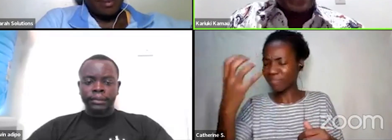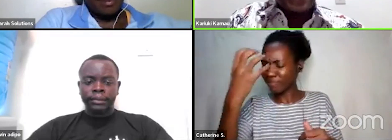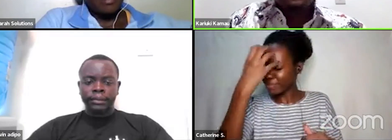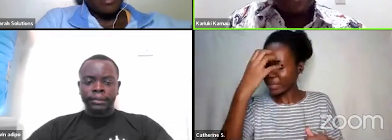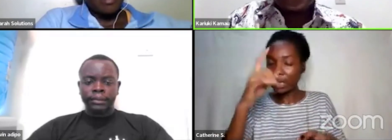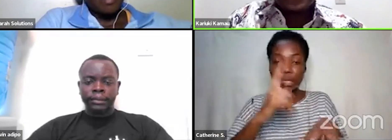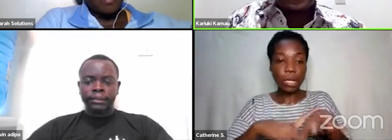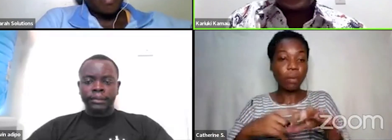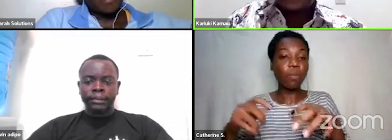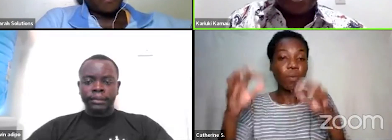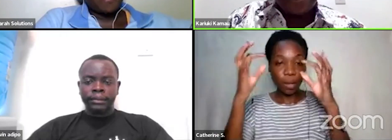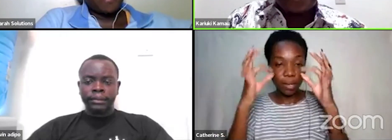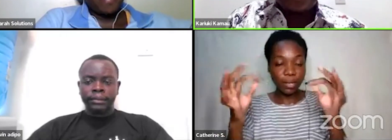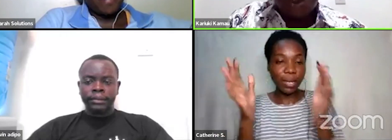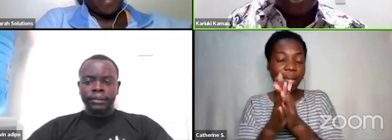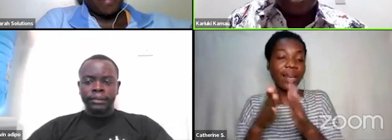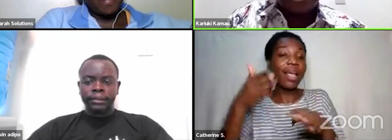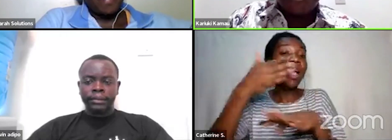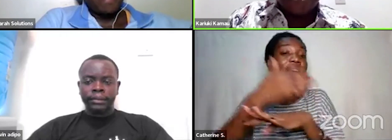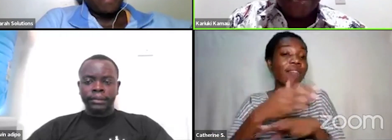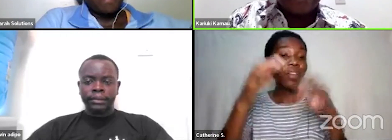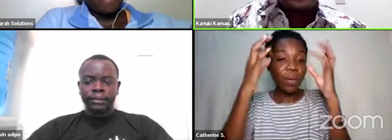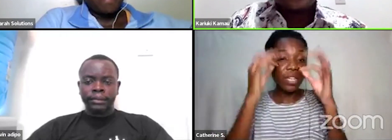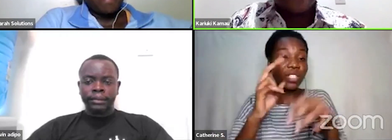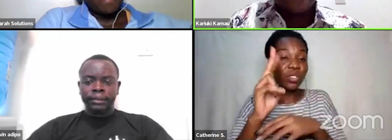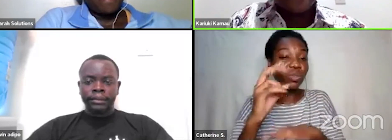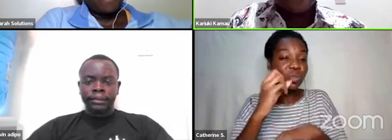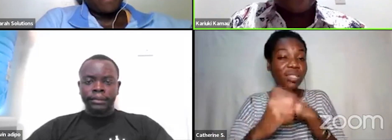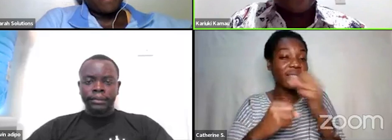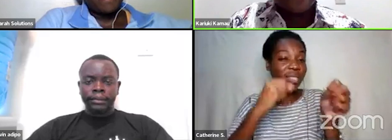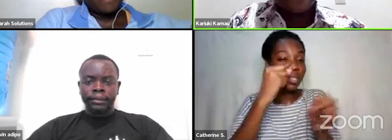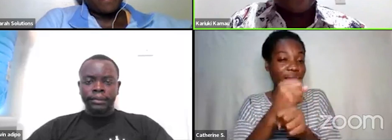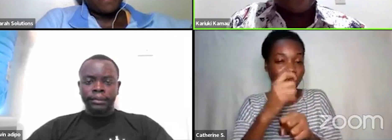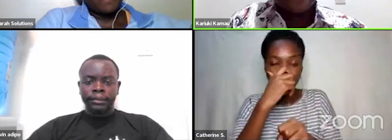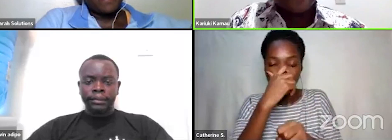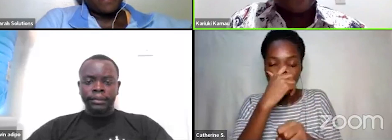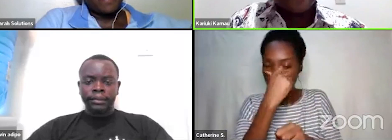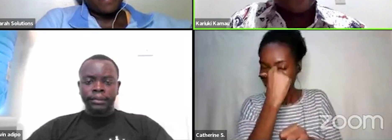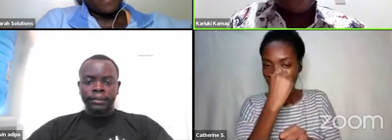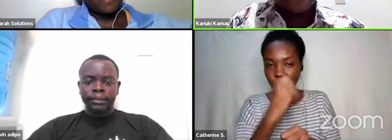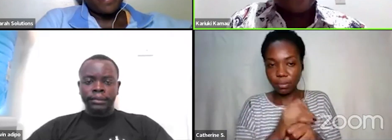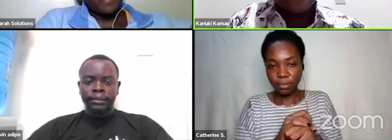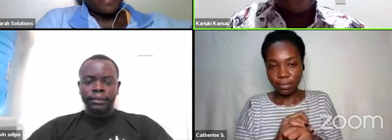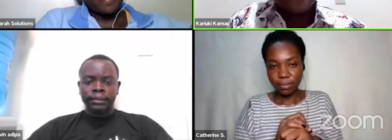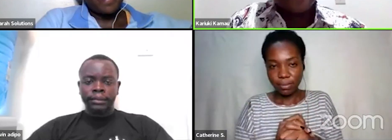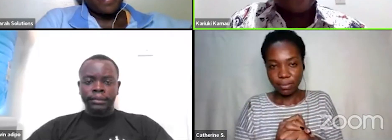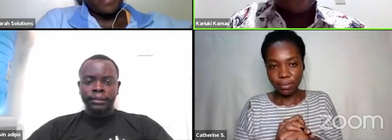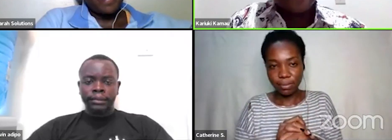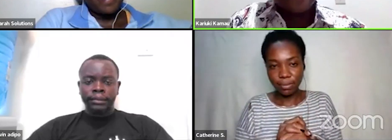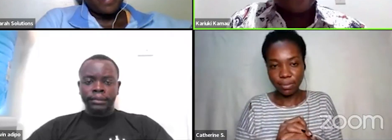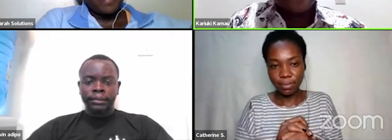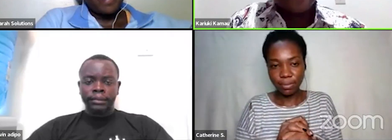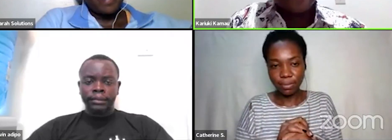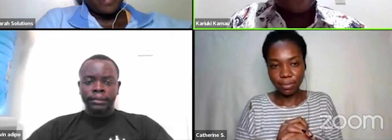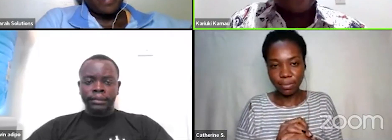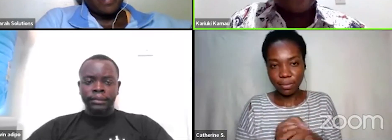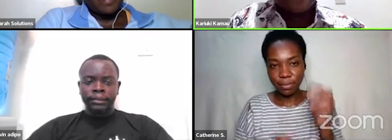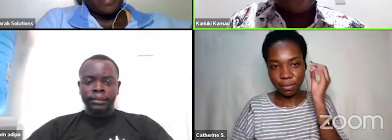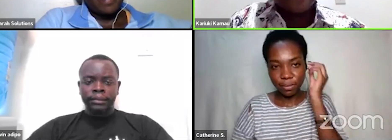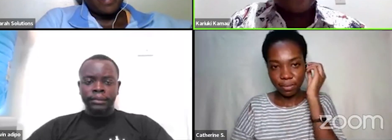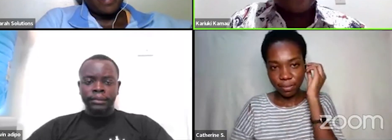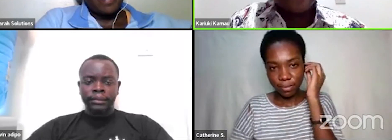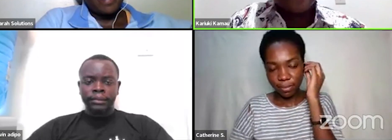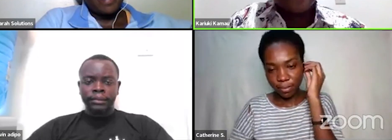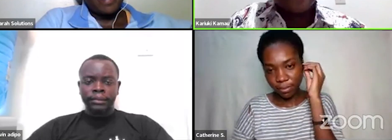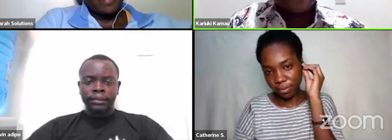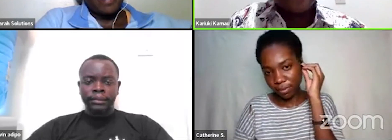wedding, and immediately after the wedding, 2 years down the line, he is running one of the biggest and